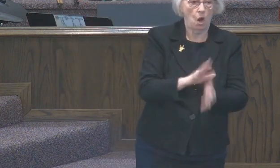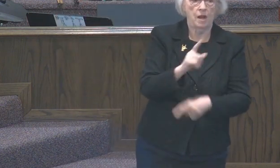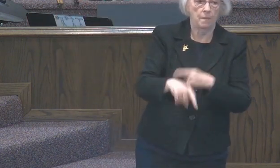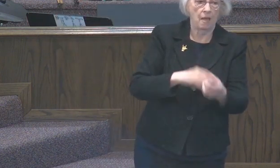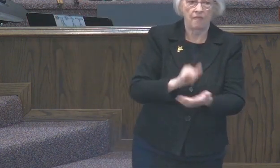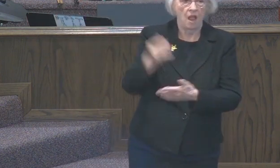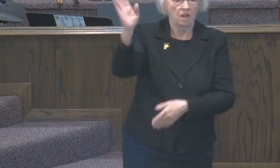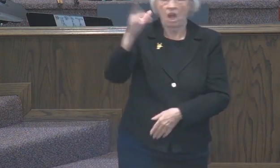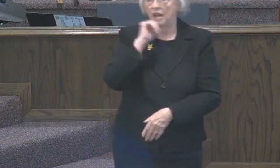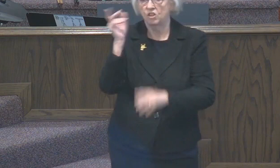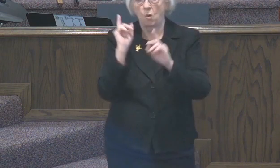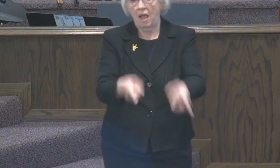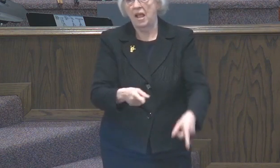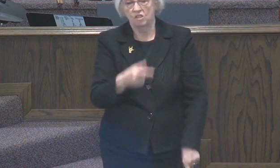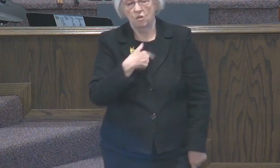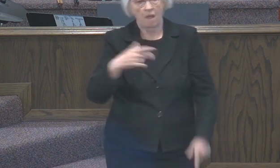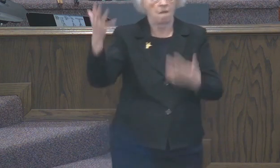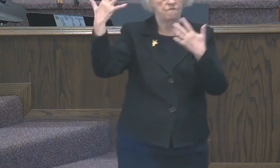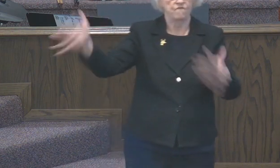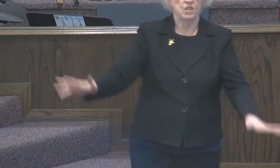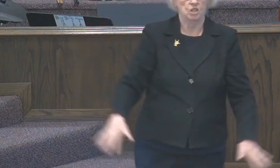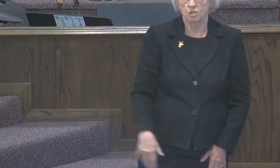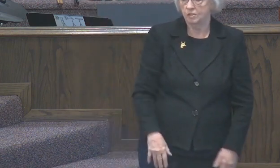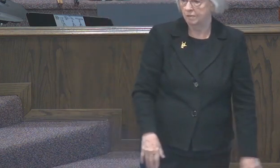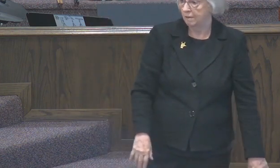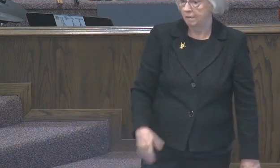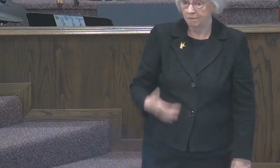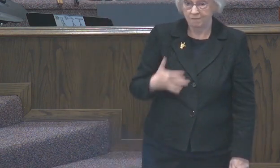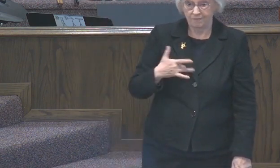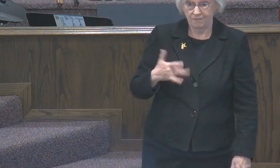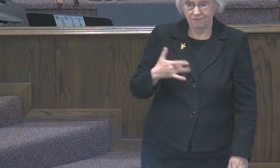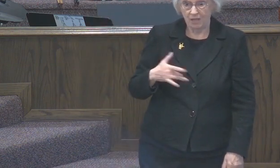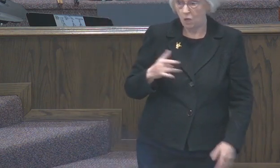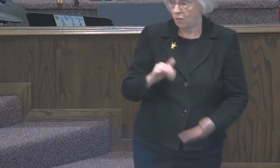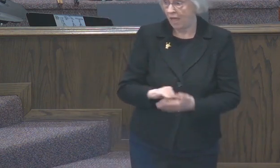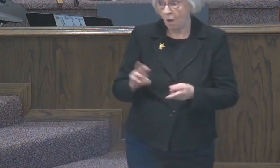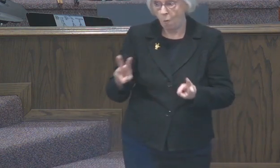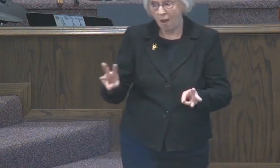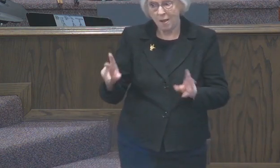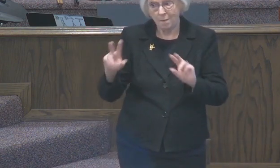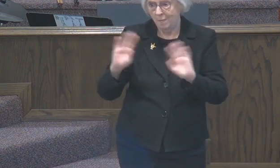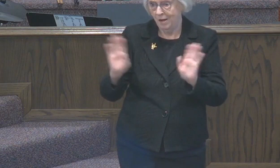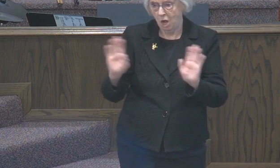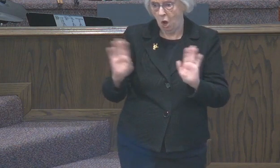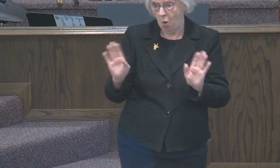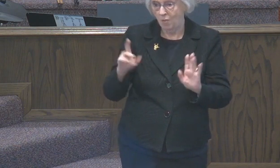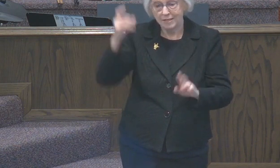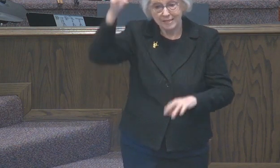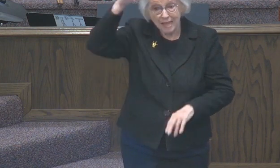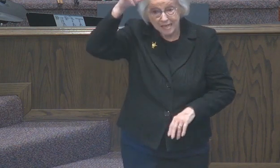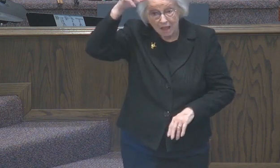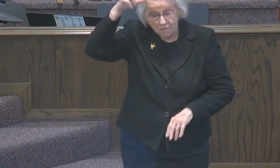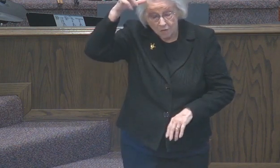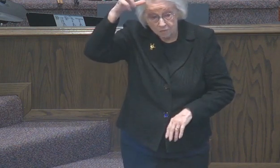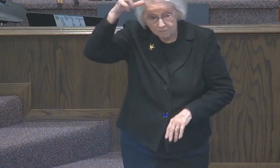says keep on. The tense of these words is keep on asking, keep on seeking,